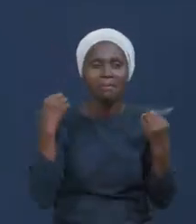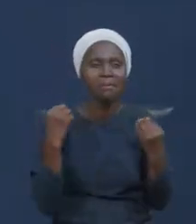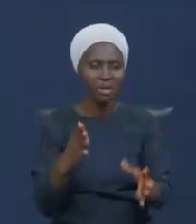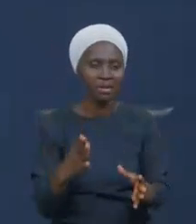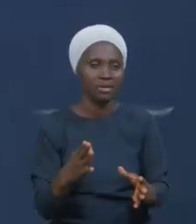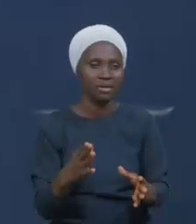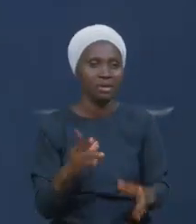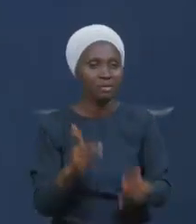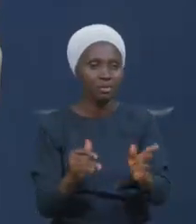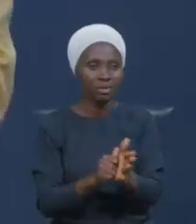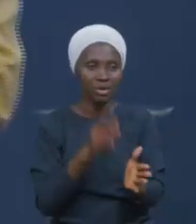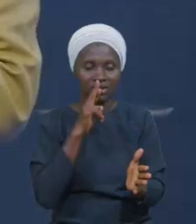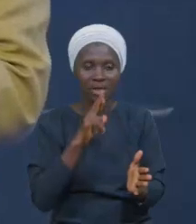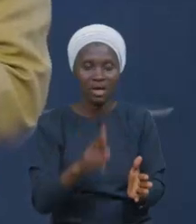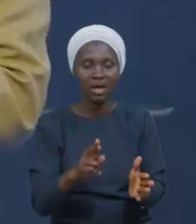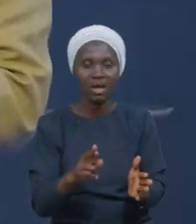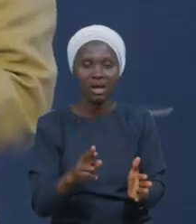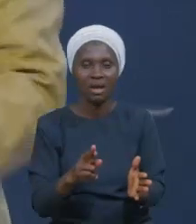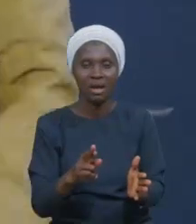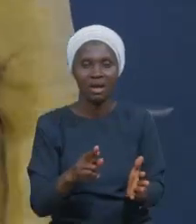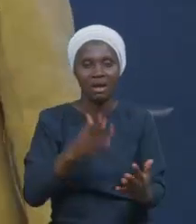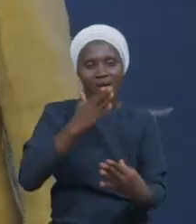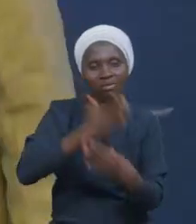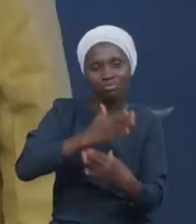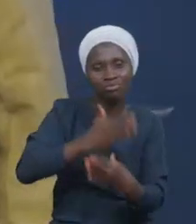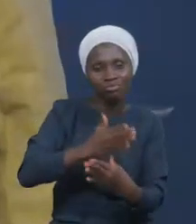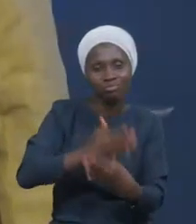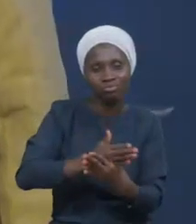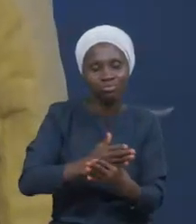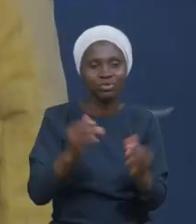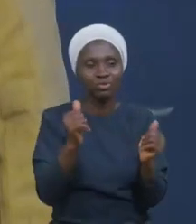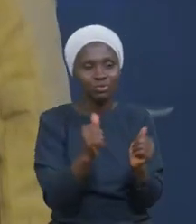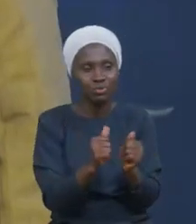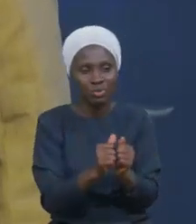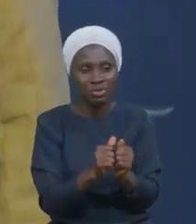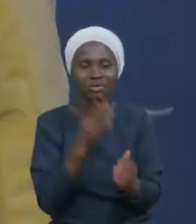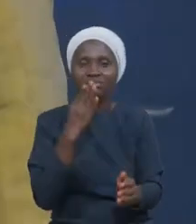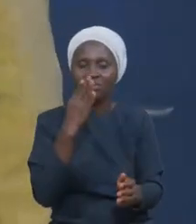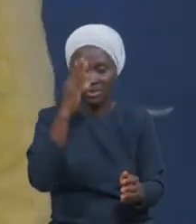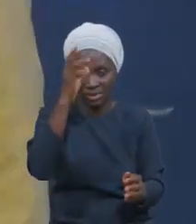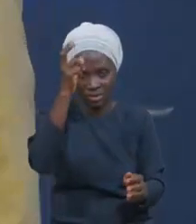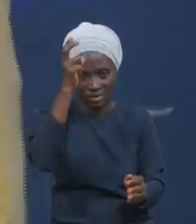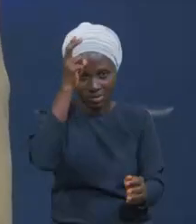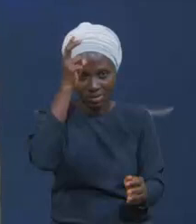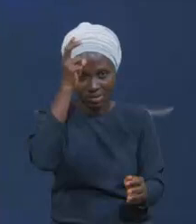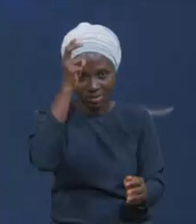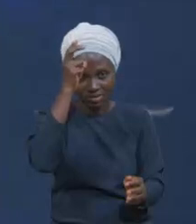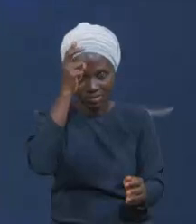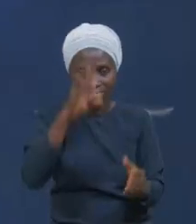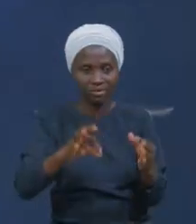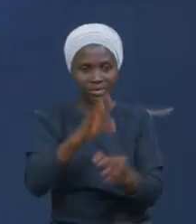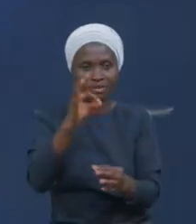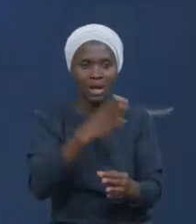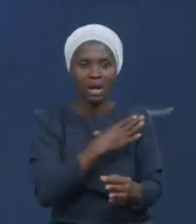were possessed with devils, and he cast out the evil spirits